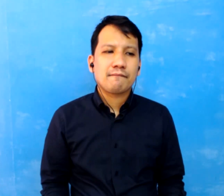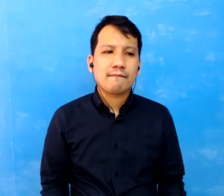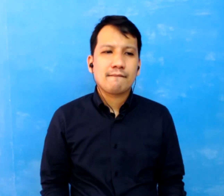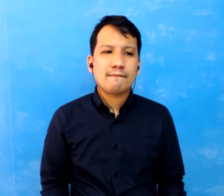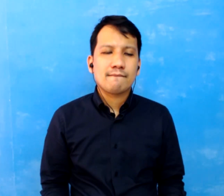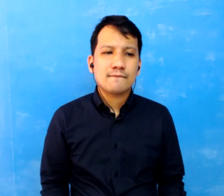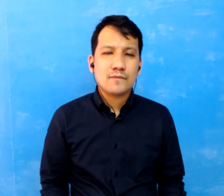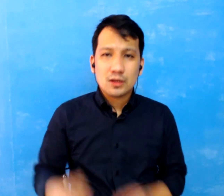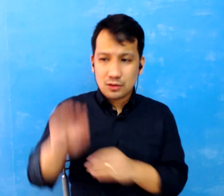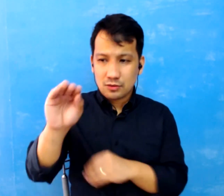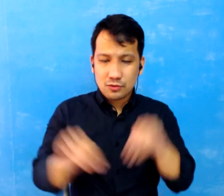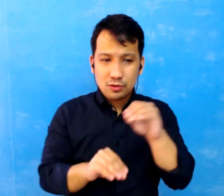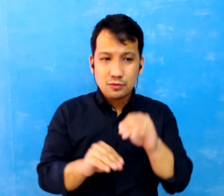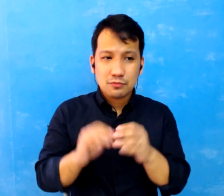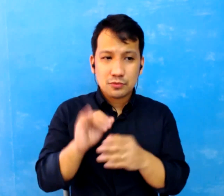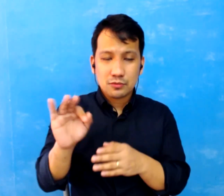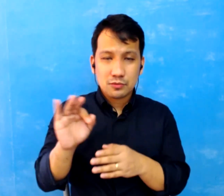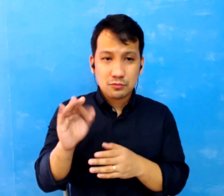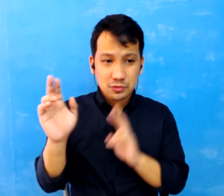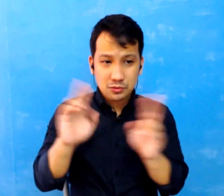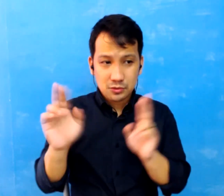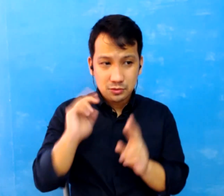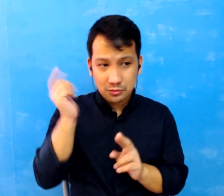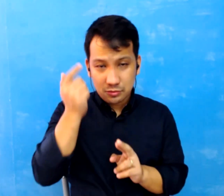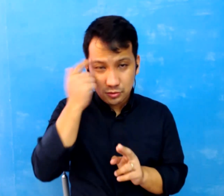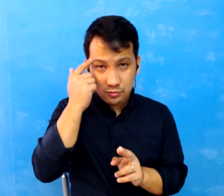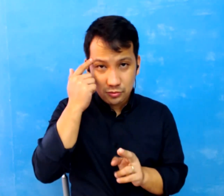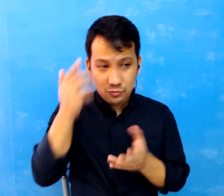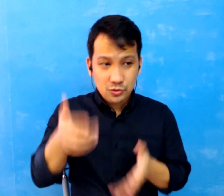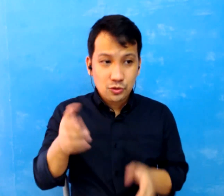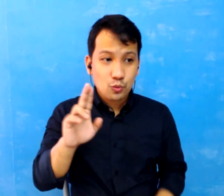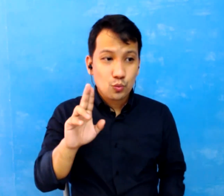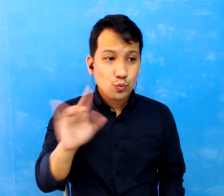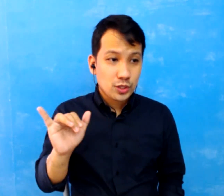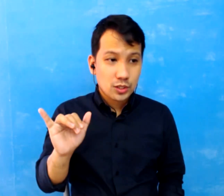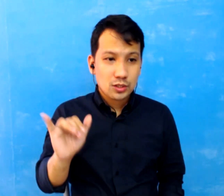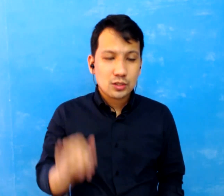let me ask lang po if Governor Uy is ready. Governor Uy?